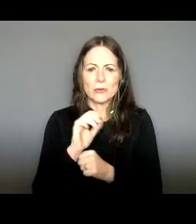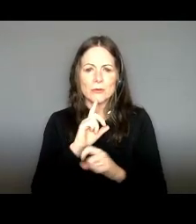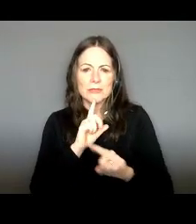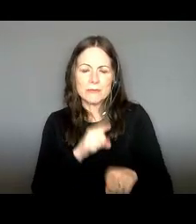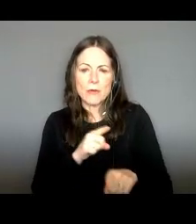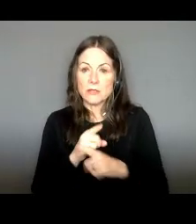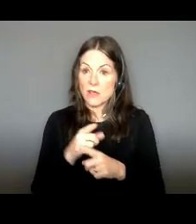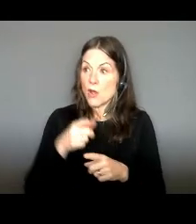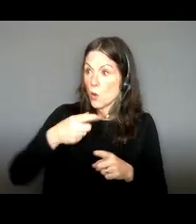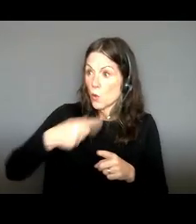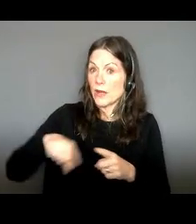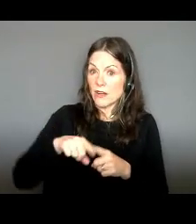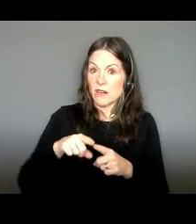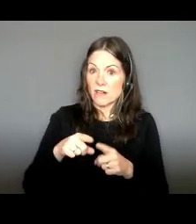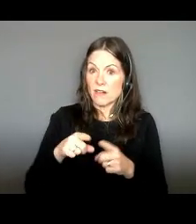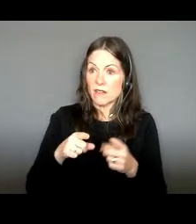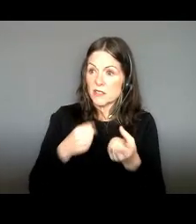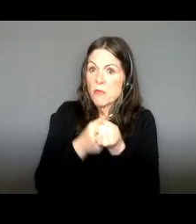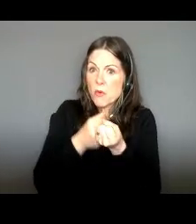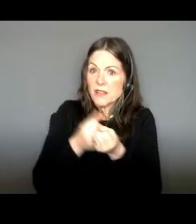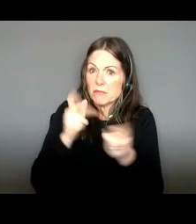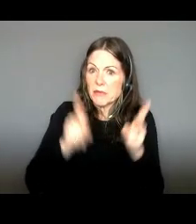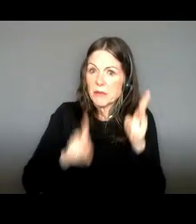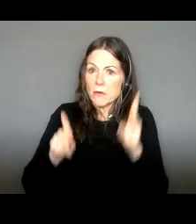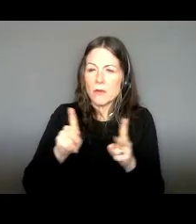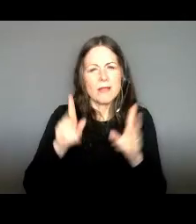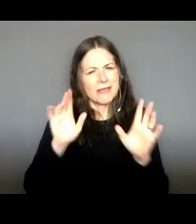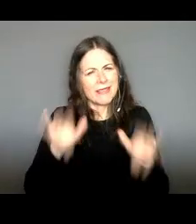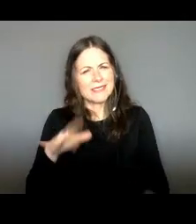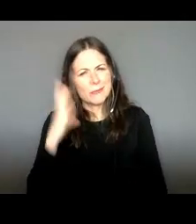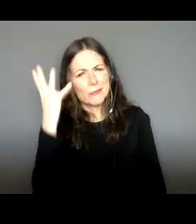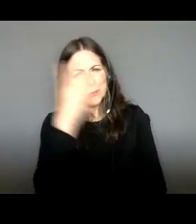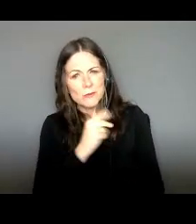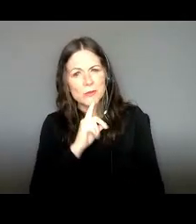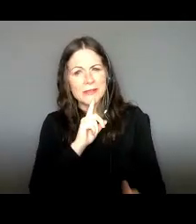period. We're serving people. This is a beautiful response.